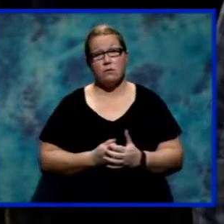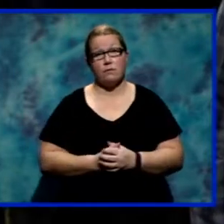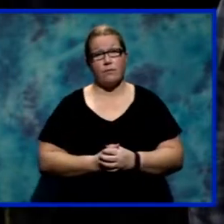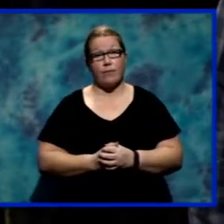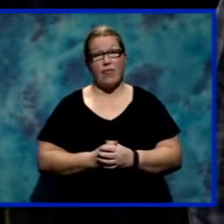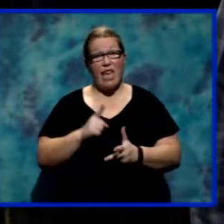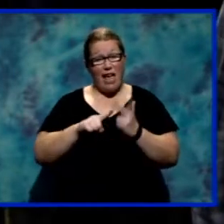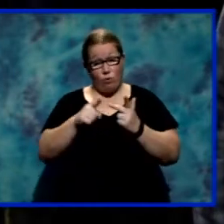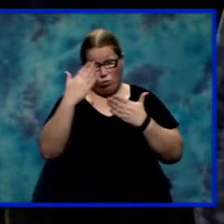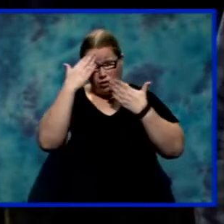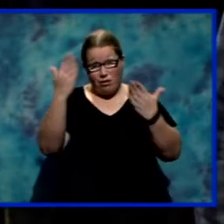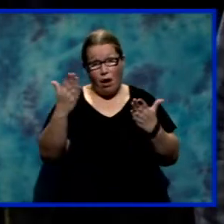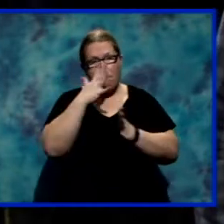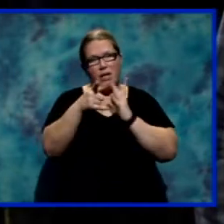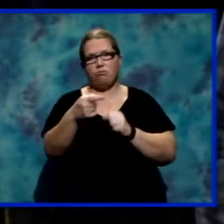If you don't know, you're not.